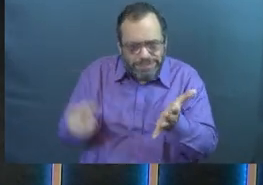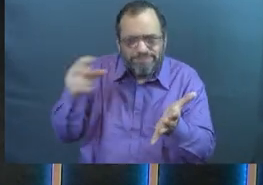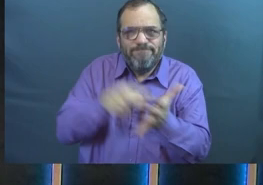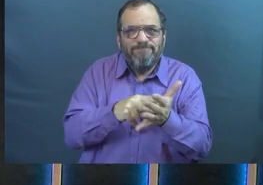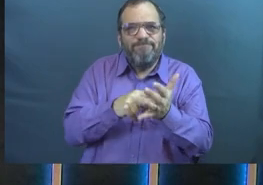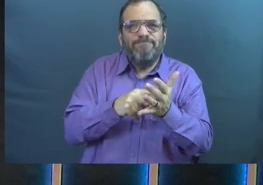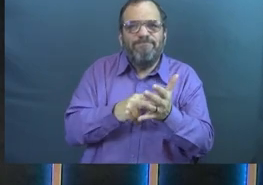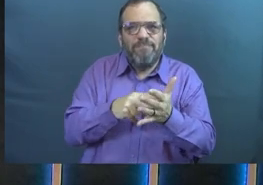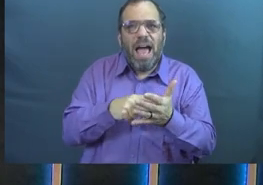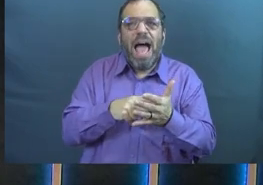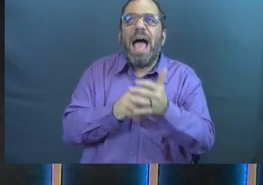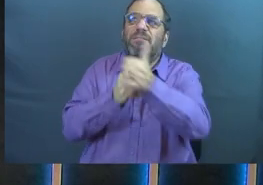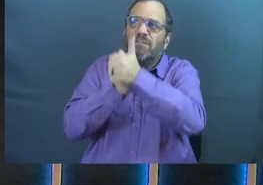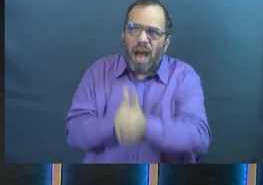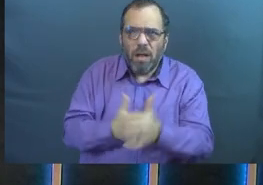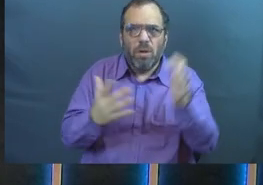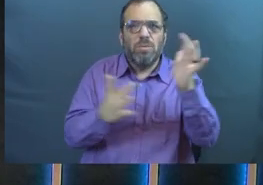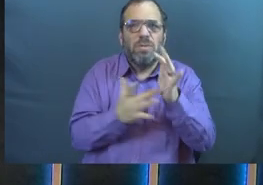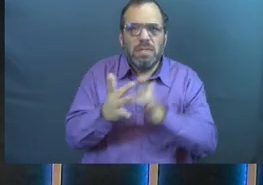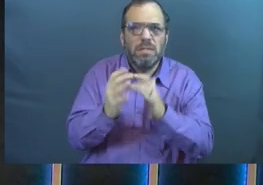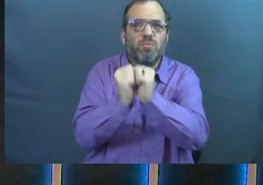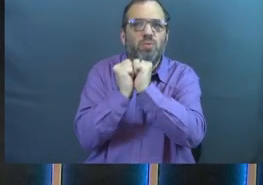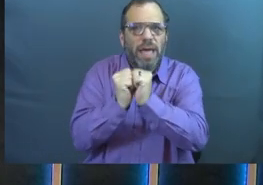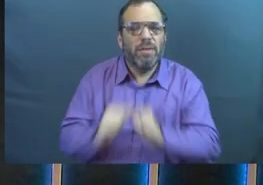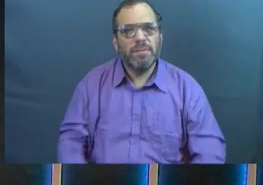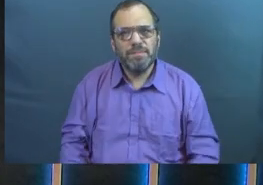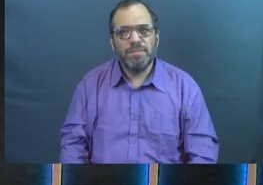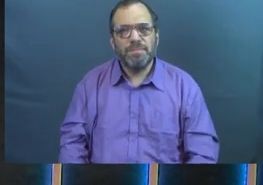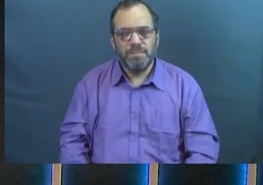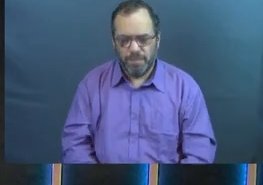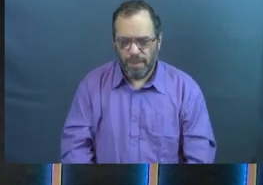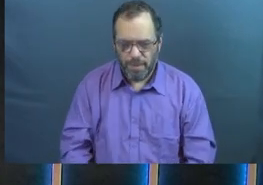again, and let's walk the way of Jesus together.